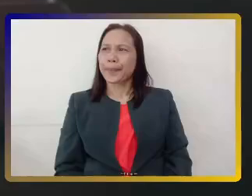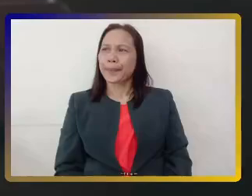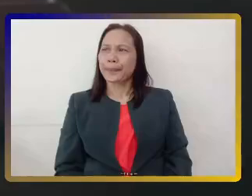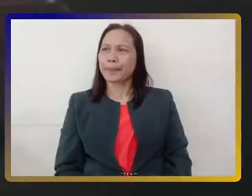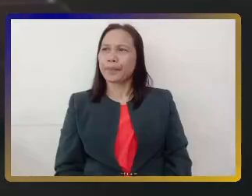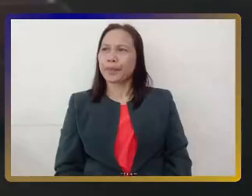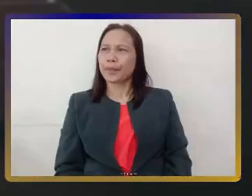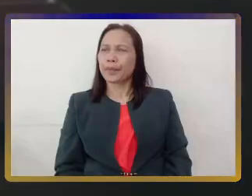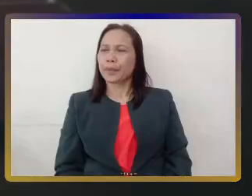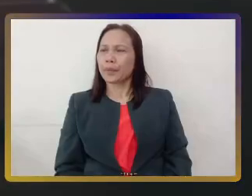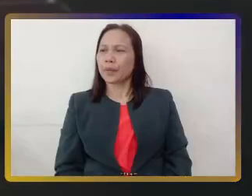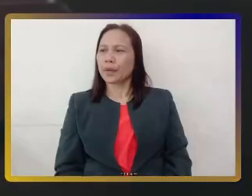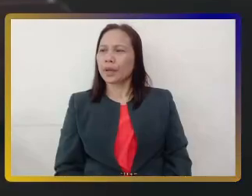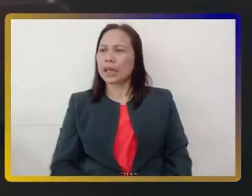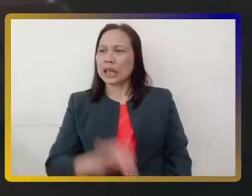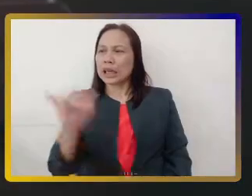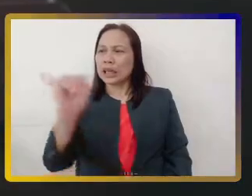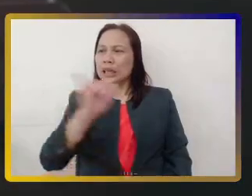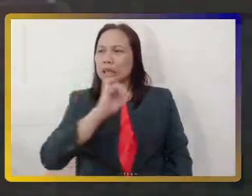world